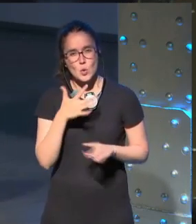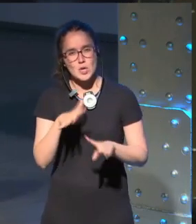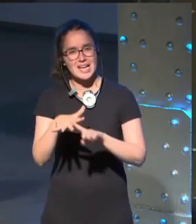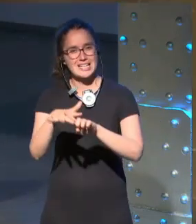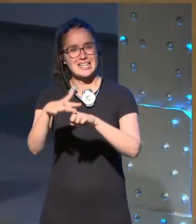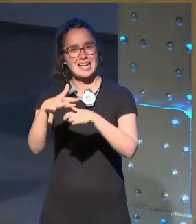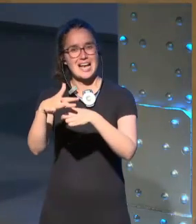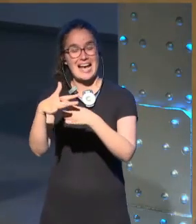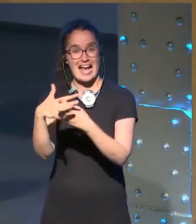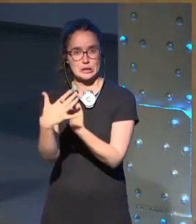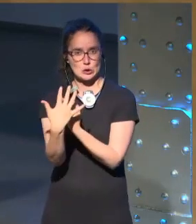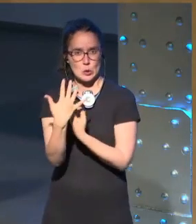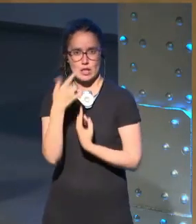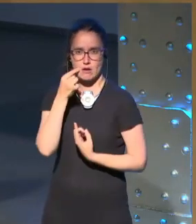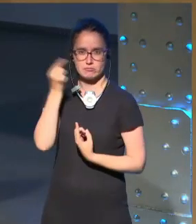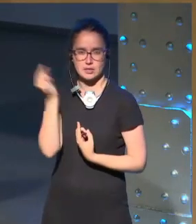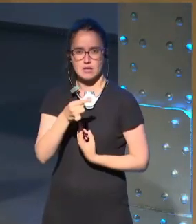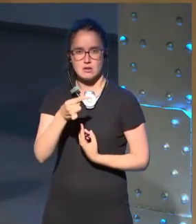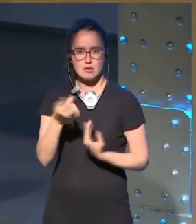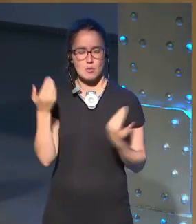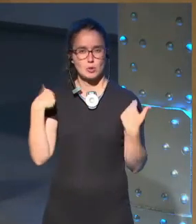that I would give Madeline a kiss.